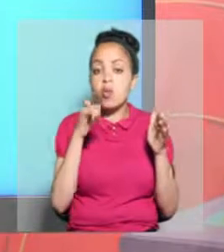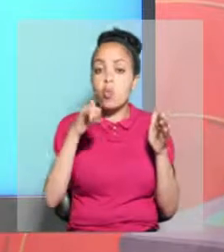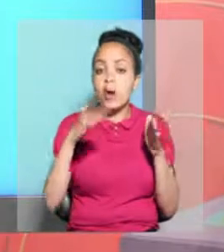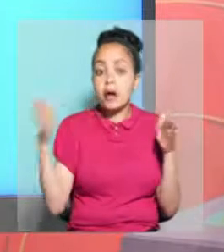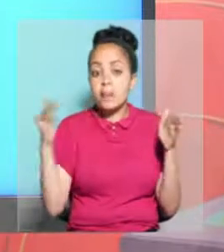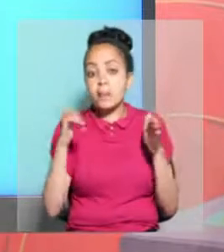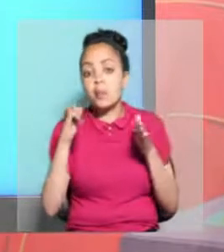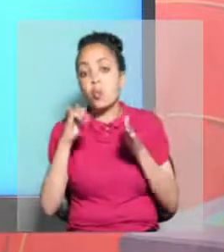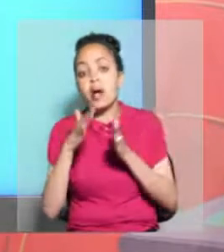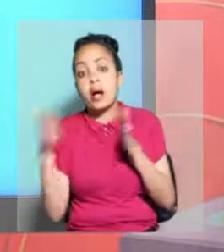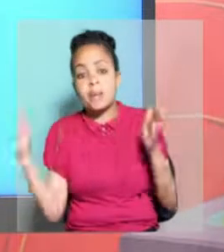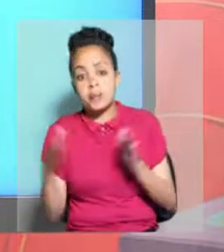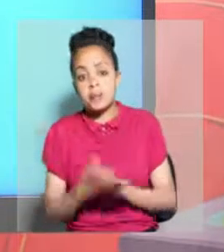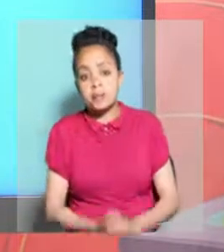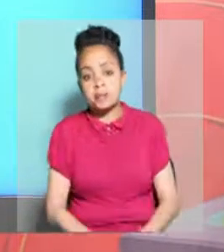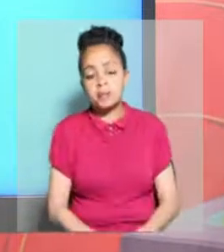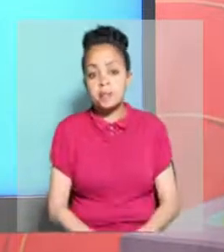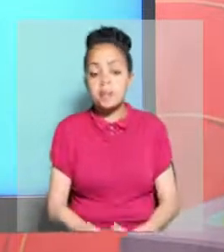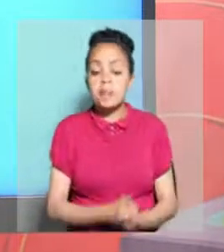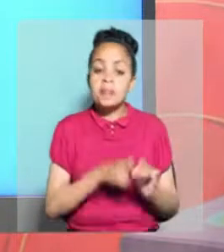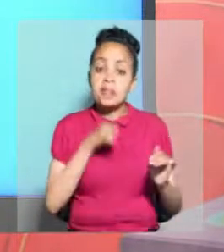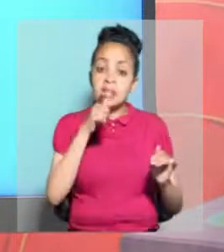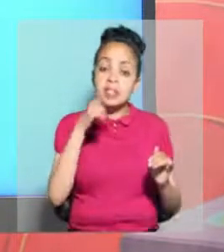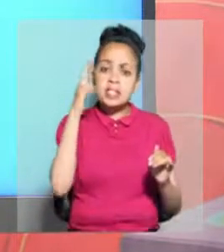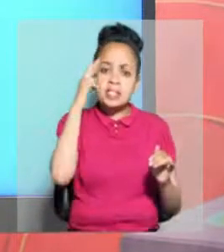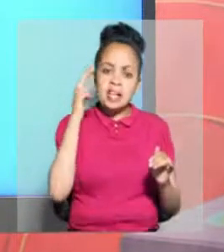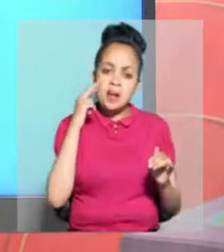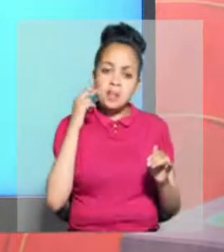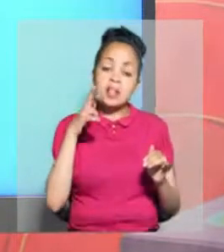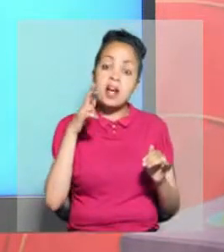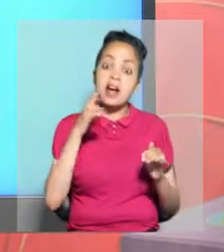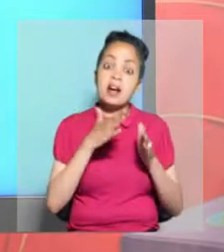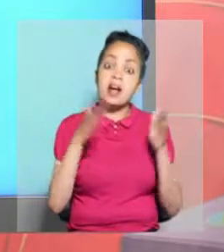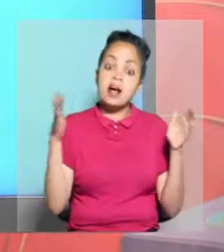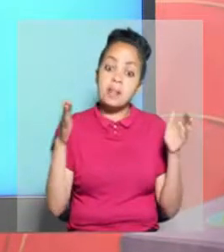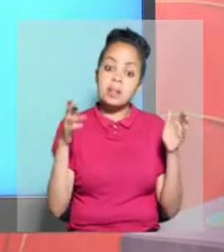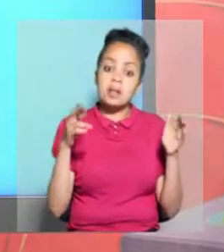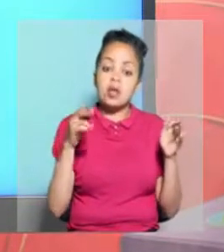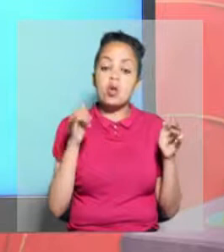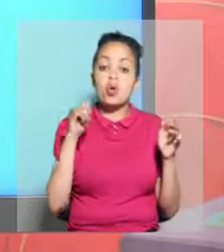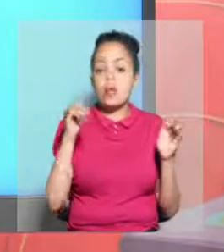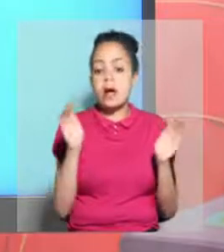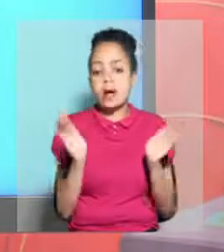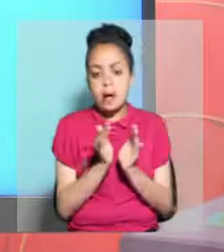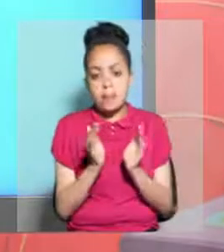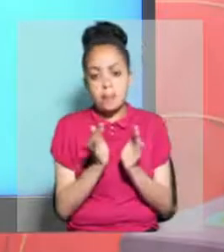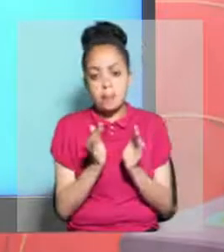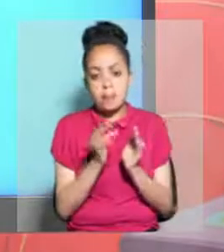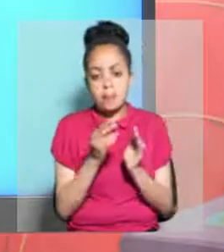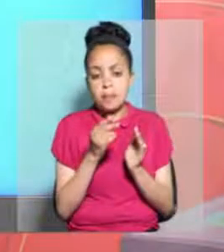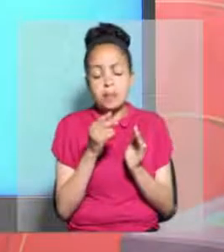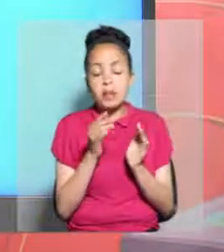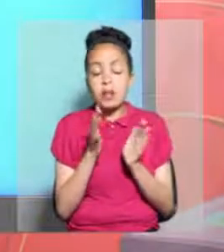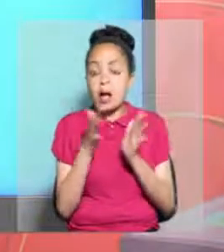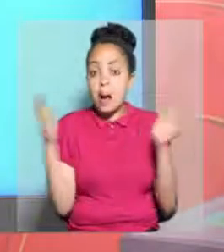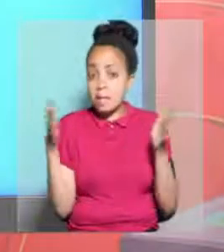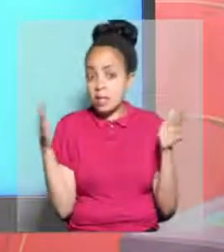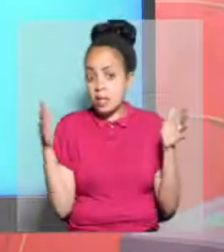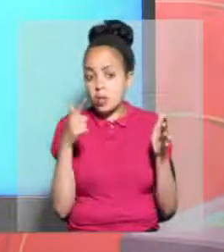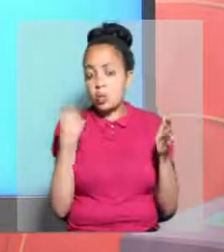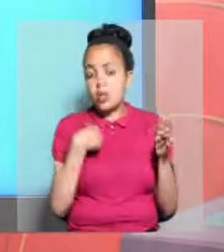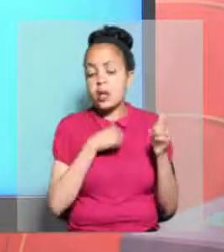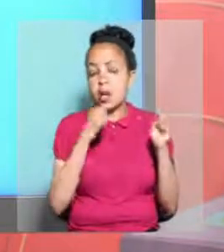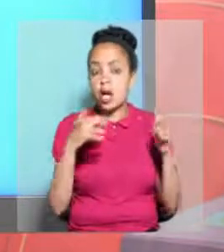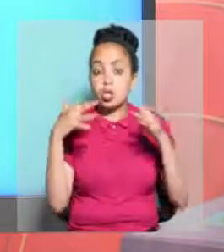capital here. Within this gamete, there is R capital, there is Y capital, this one. And again, we can cross